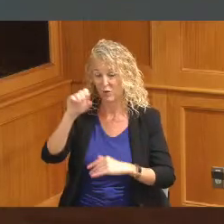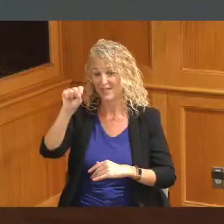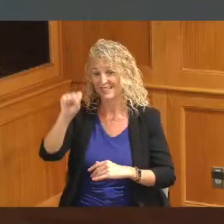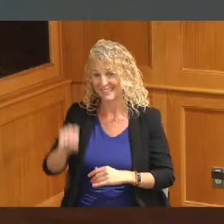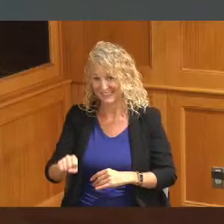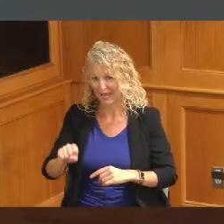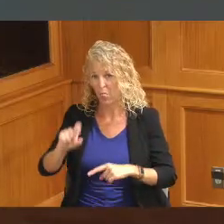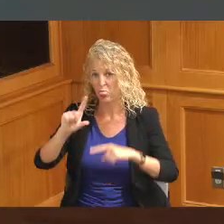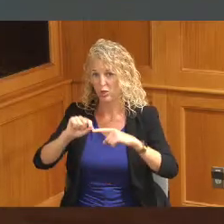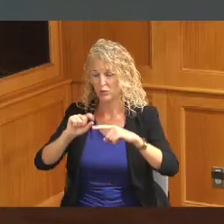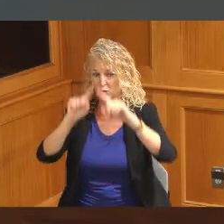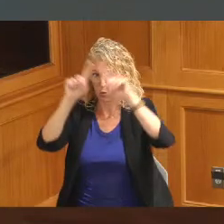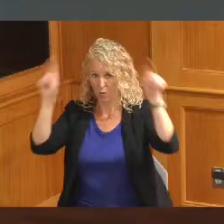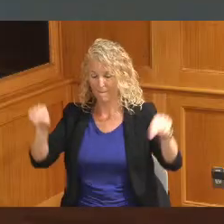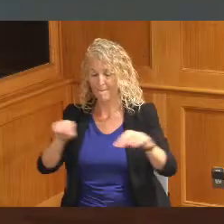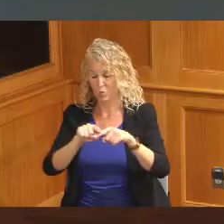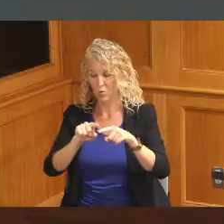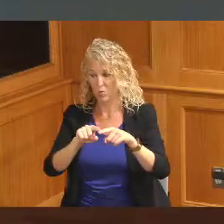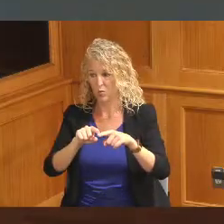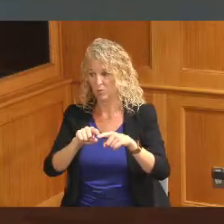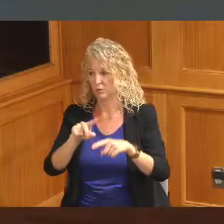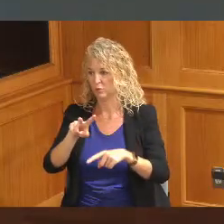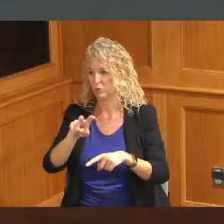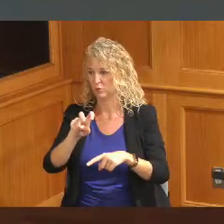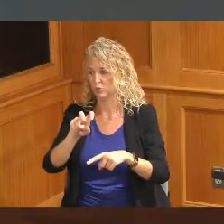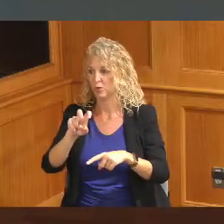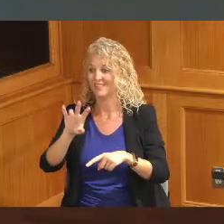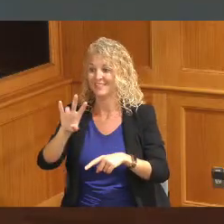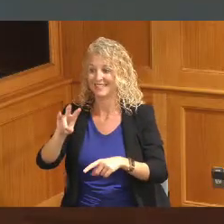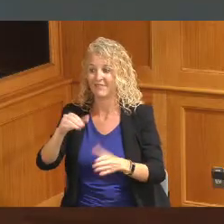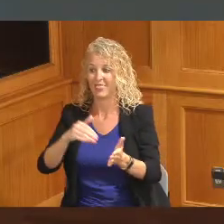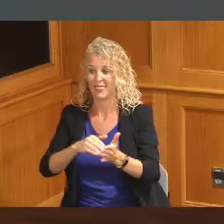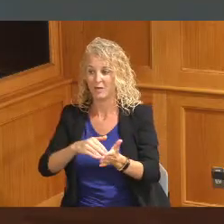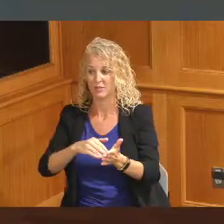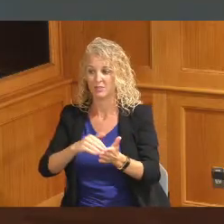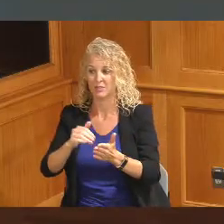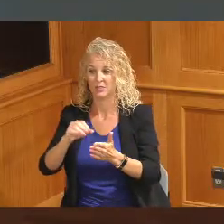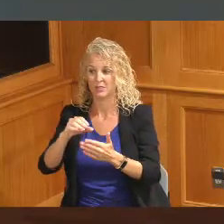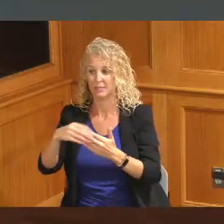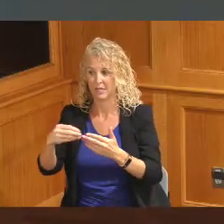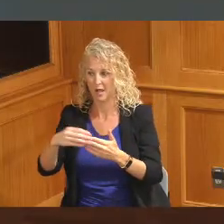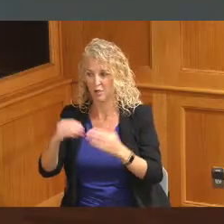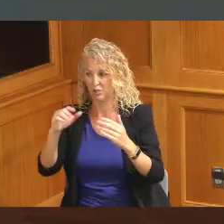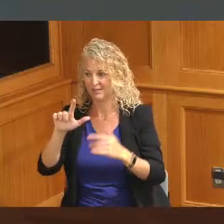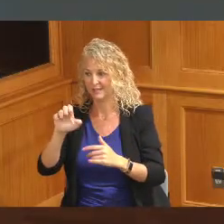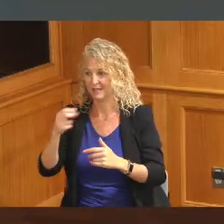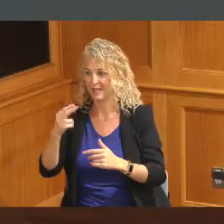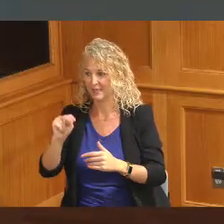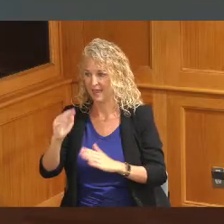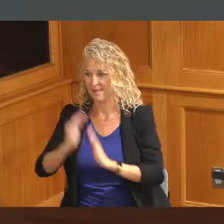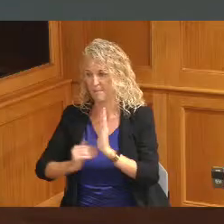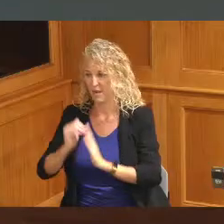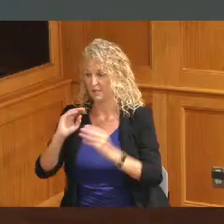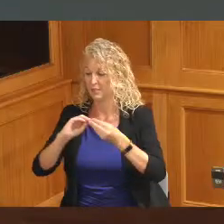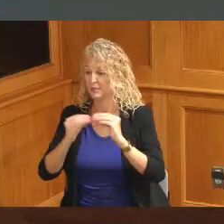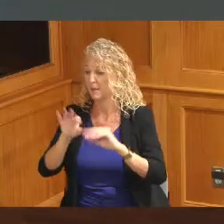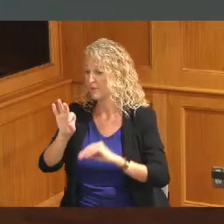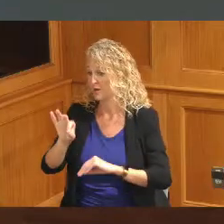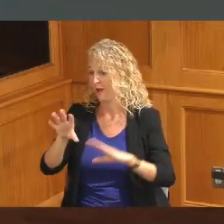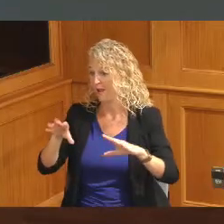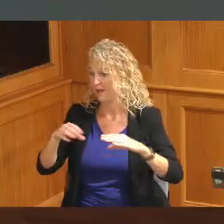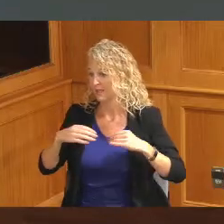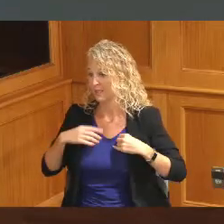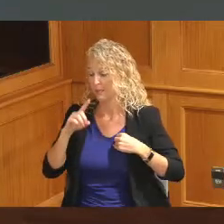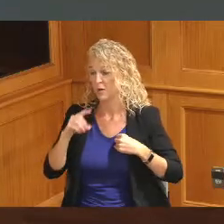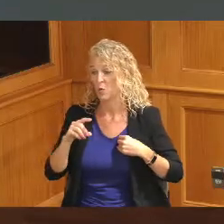at Paycor Stadium for $207,000 with Len Painting. Item number 9 is a resolution accepting